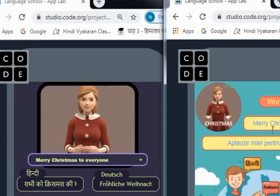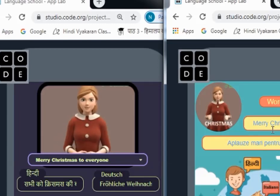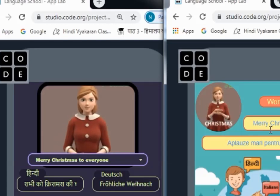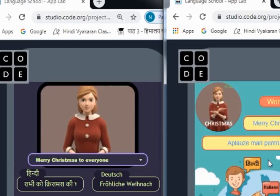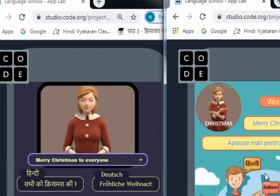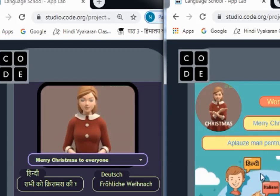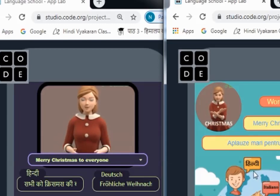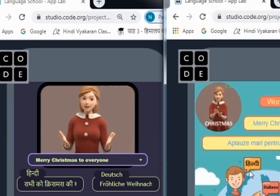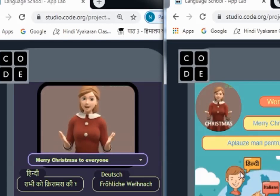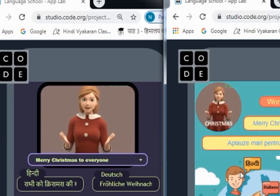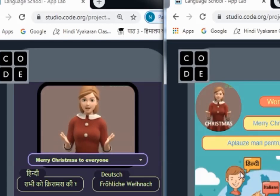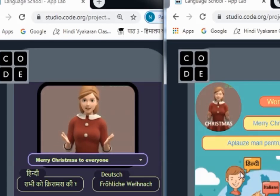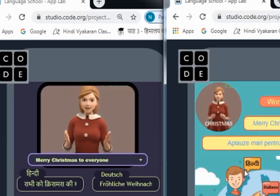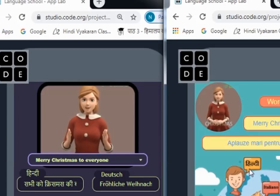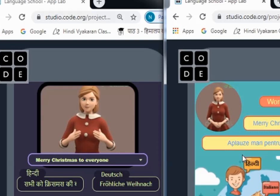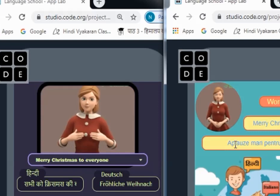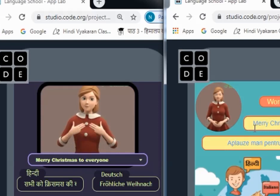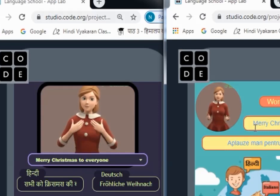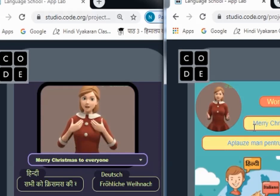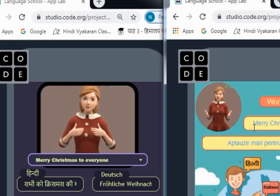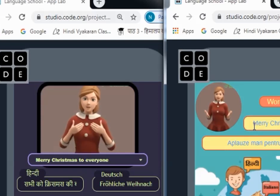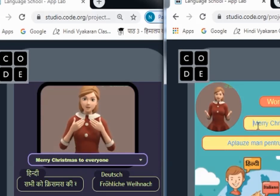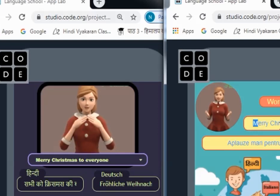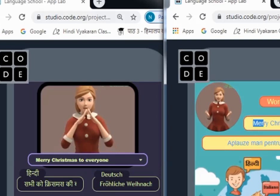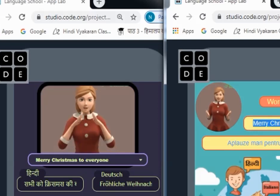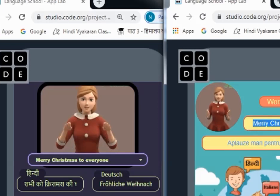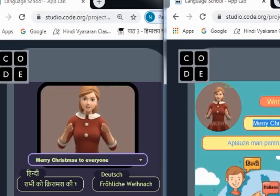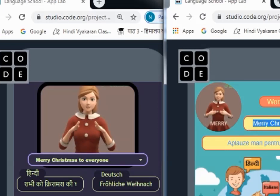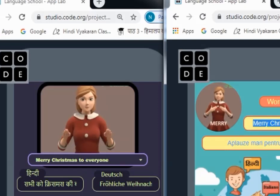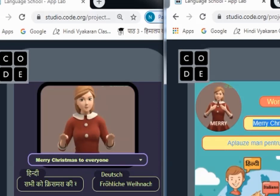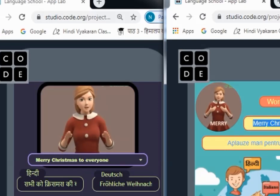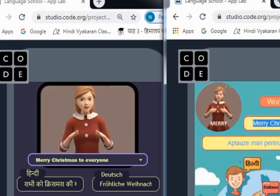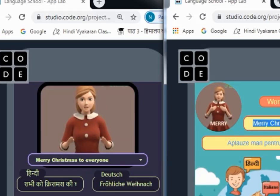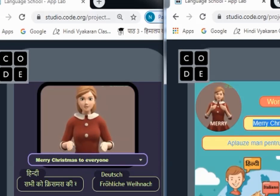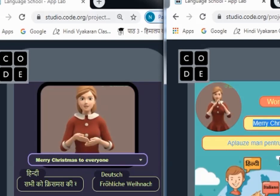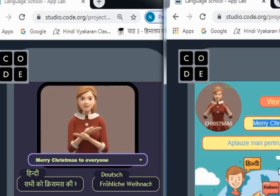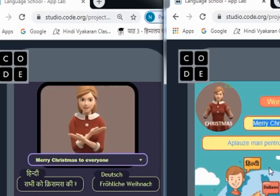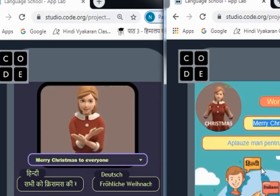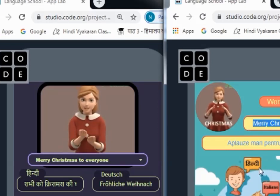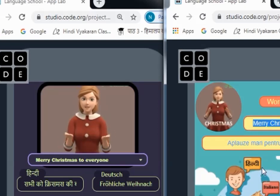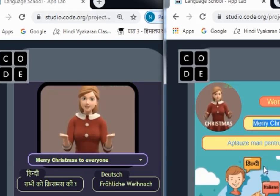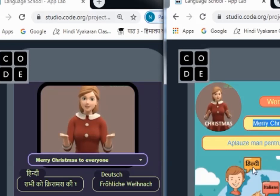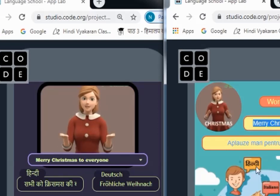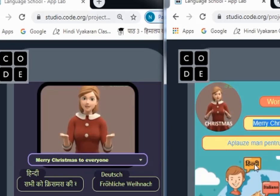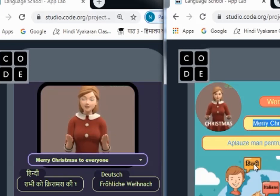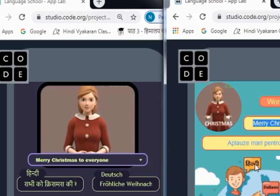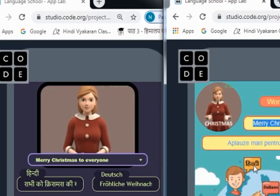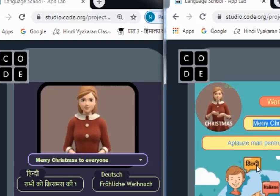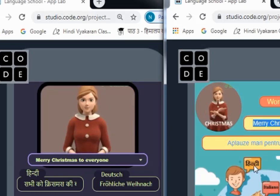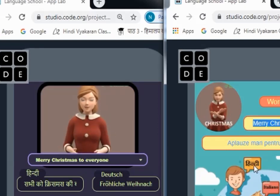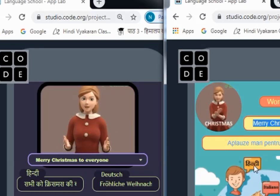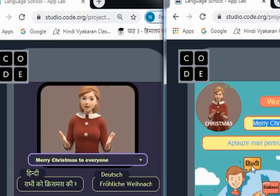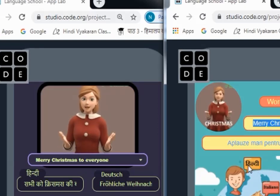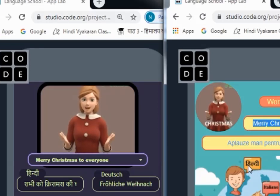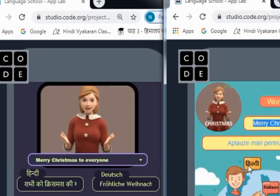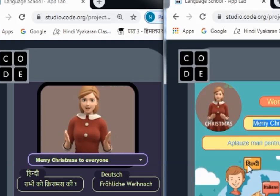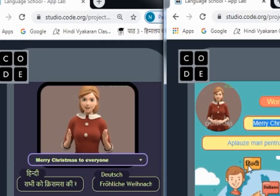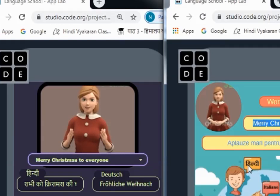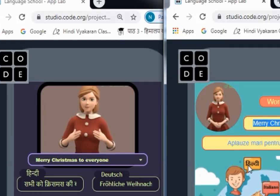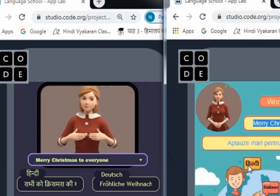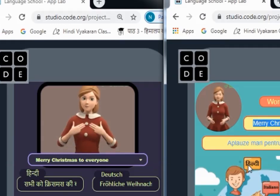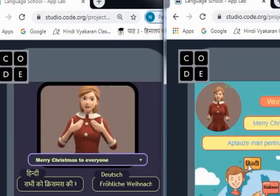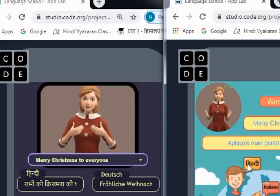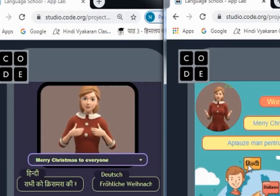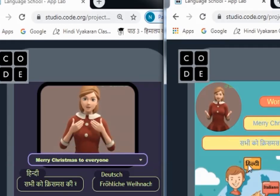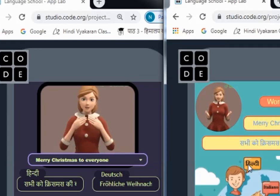it how can we write this sentence in Hindi, what he has to do, he has to hit this Hindi